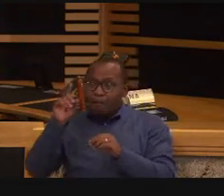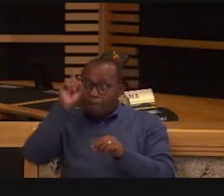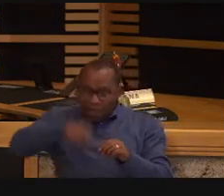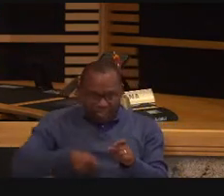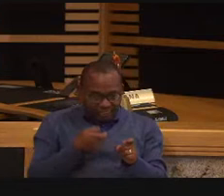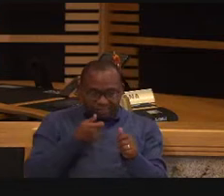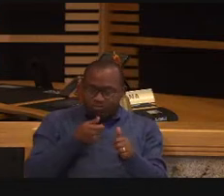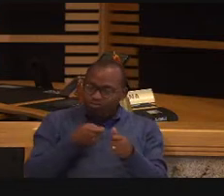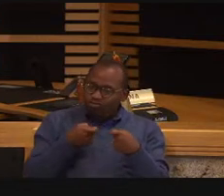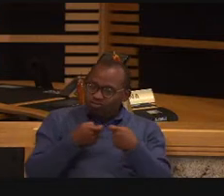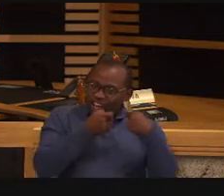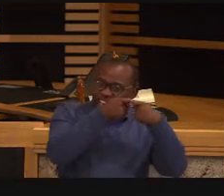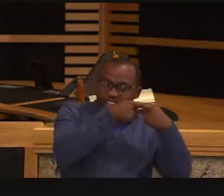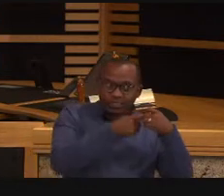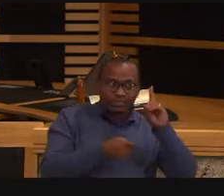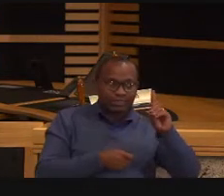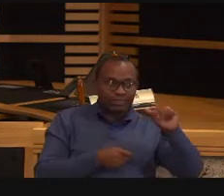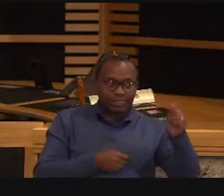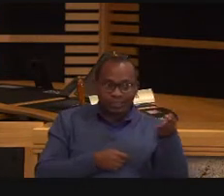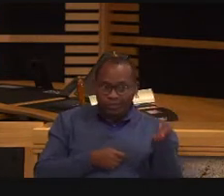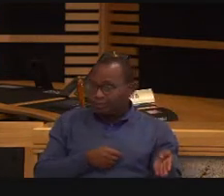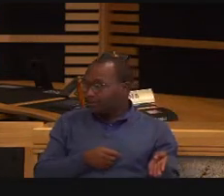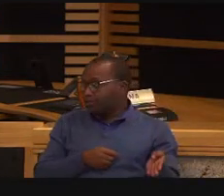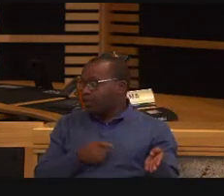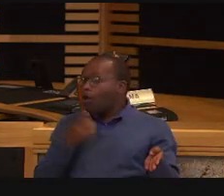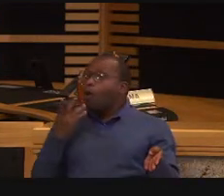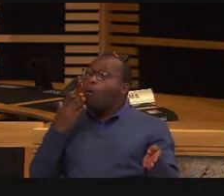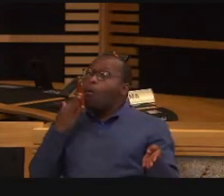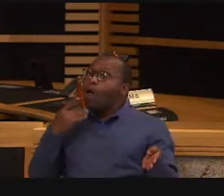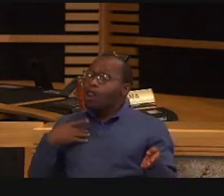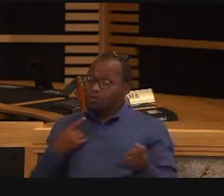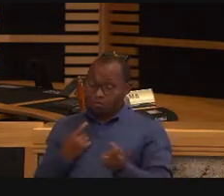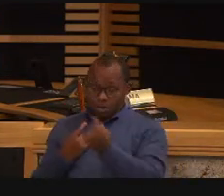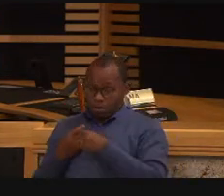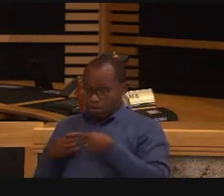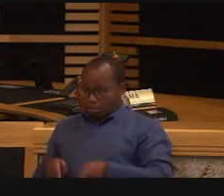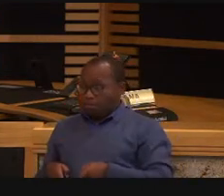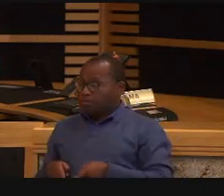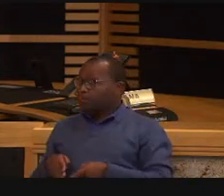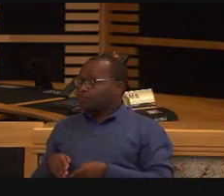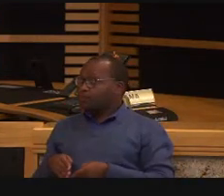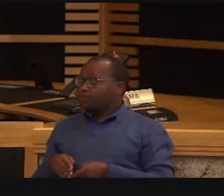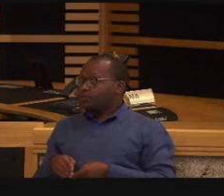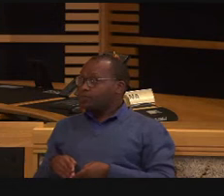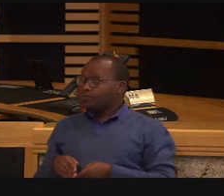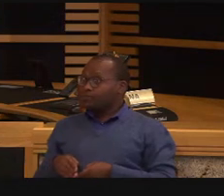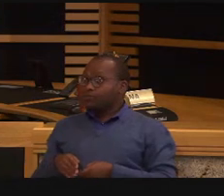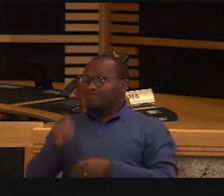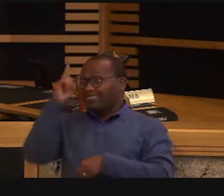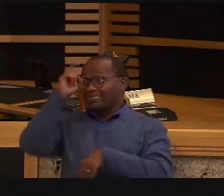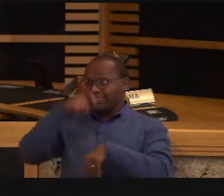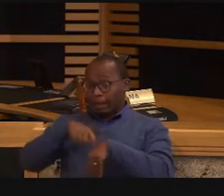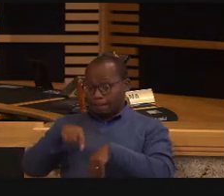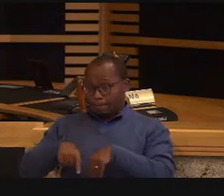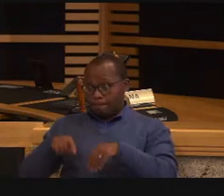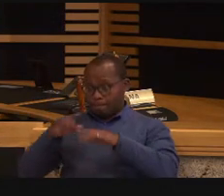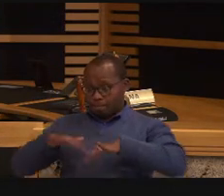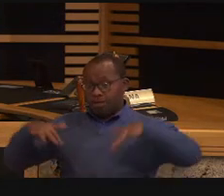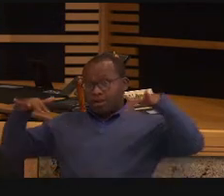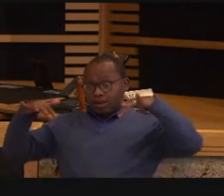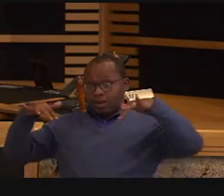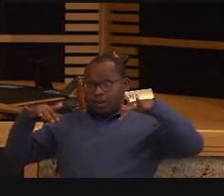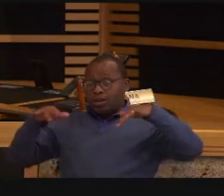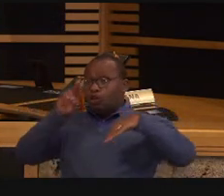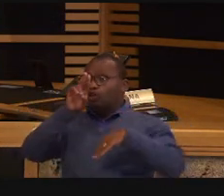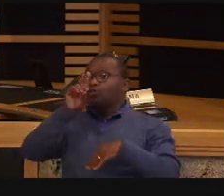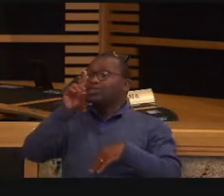came, when we came to this legislature, UDM, they were having five people. And then in the last